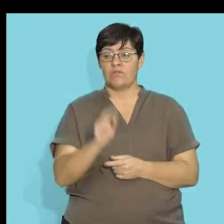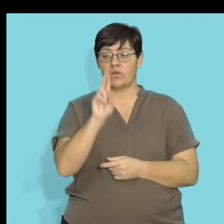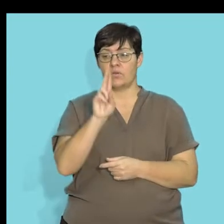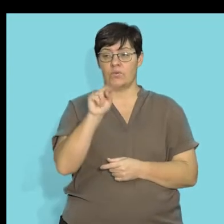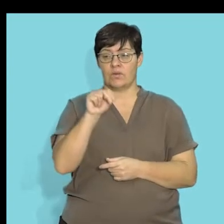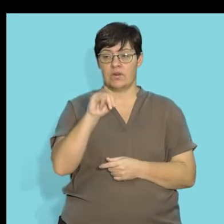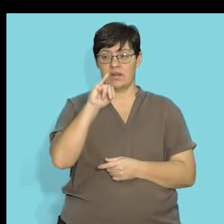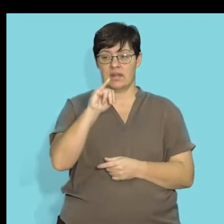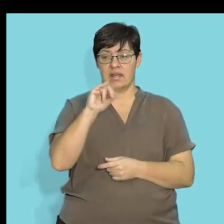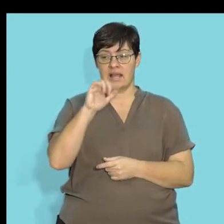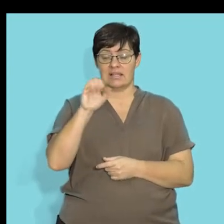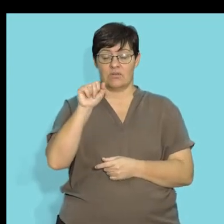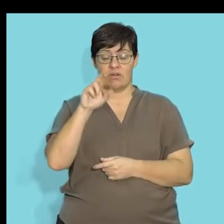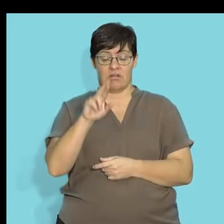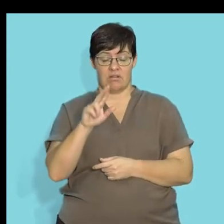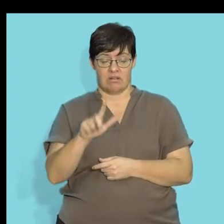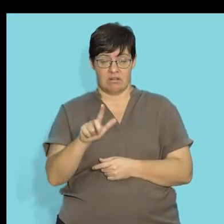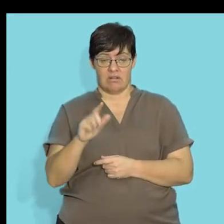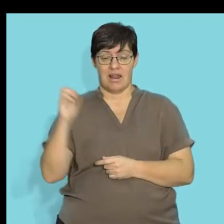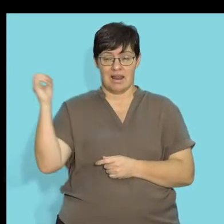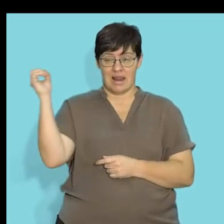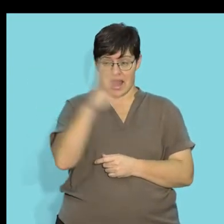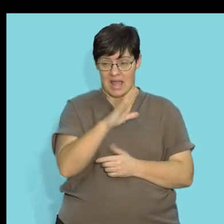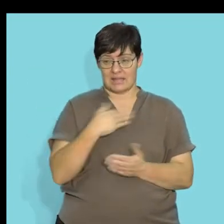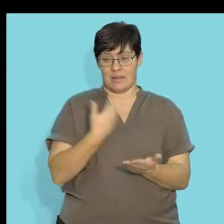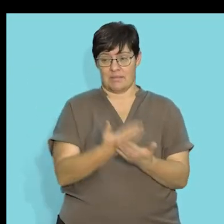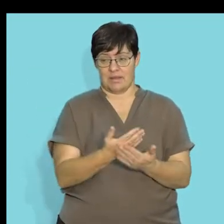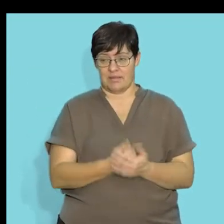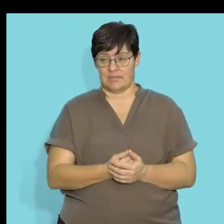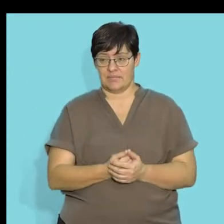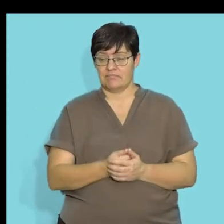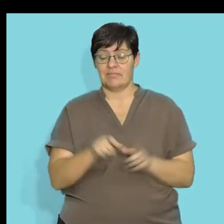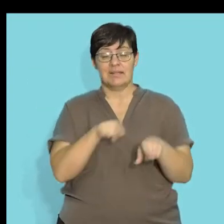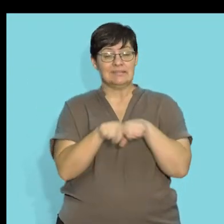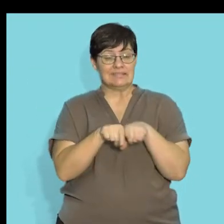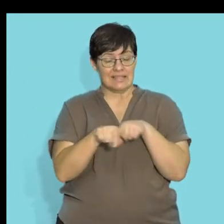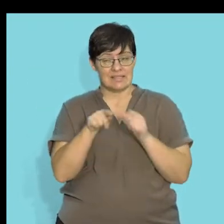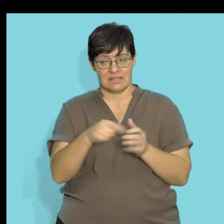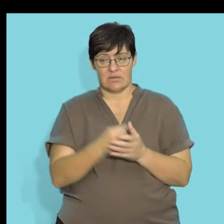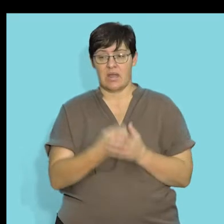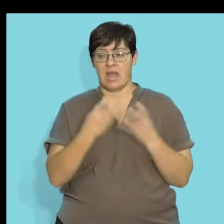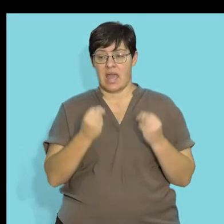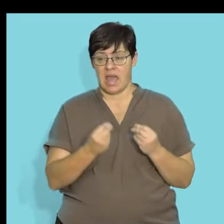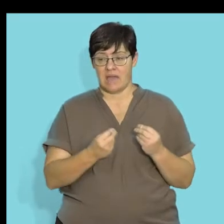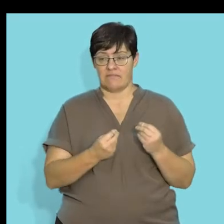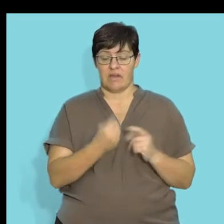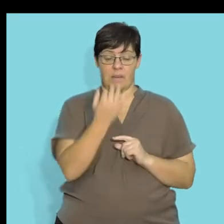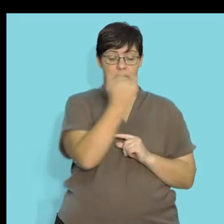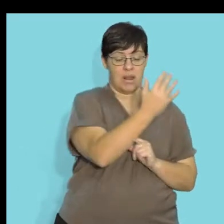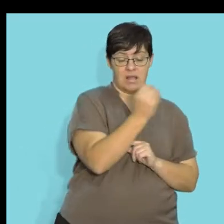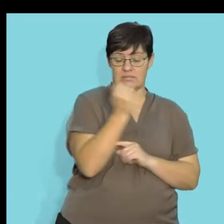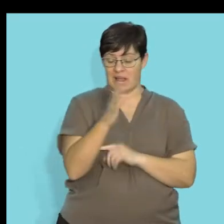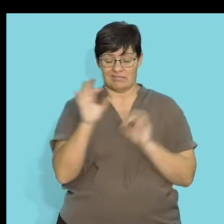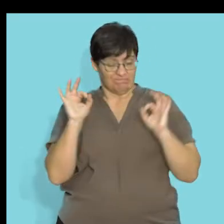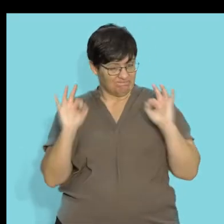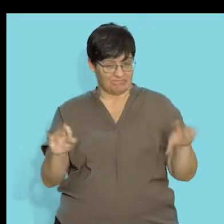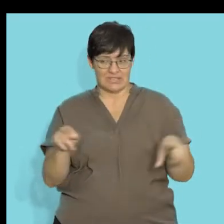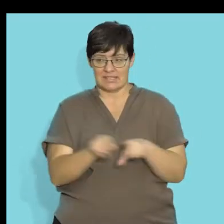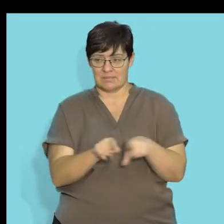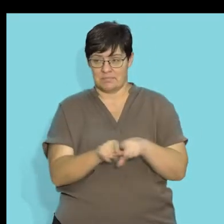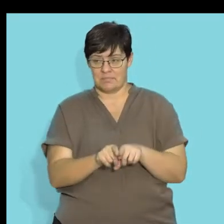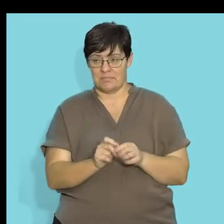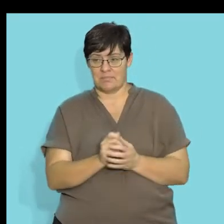when a unilateral light is applied. In this experiment, we've got two plants exactly the